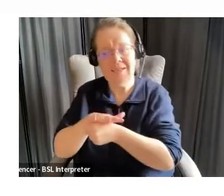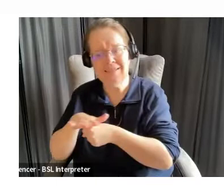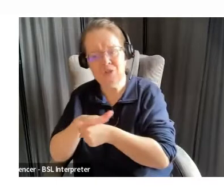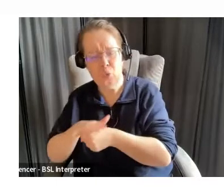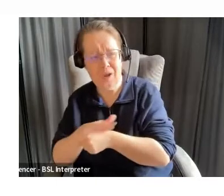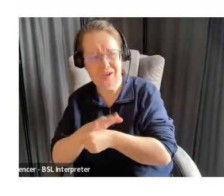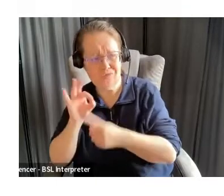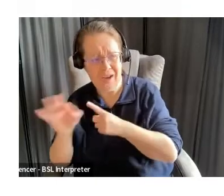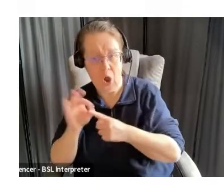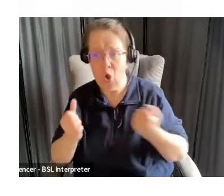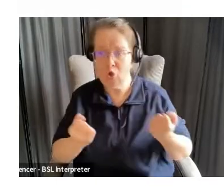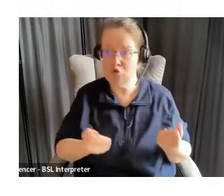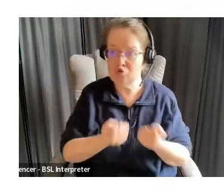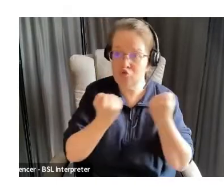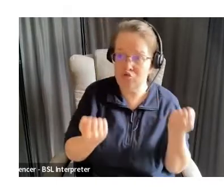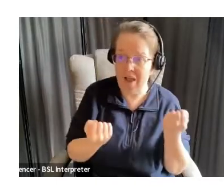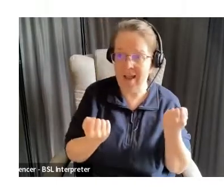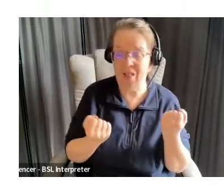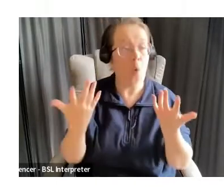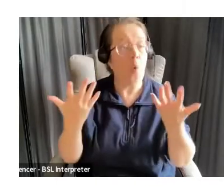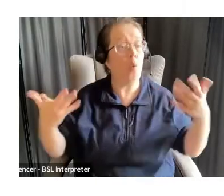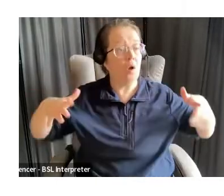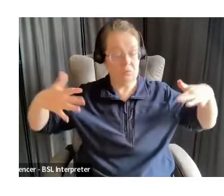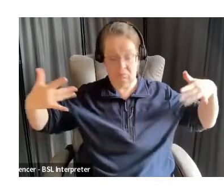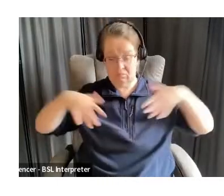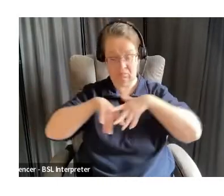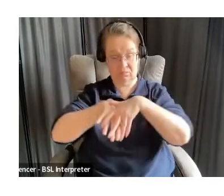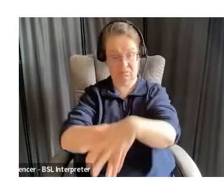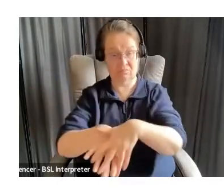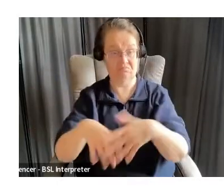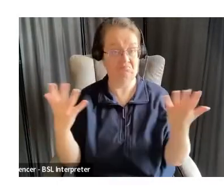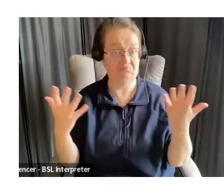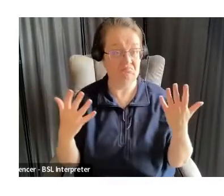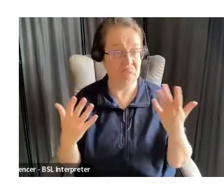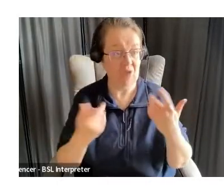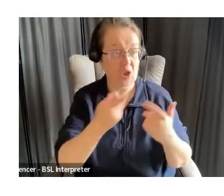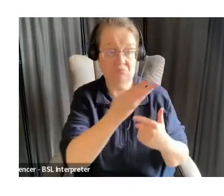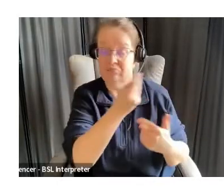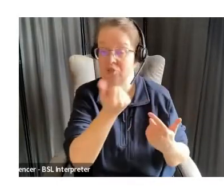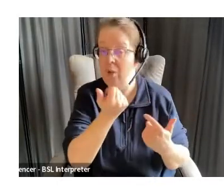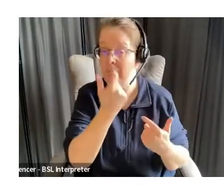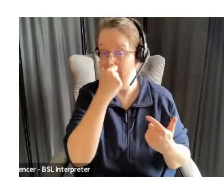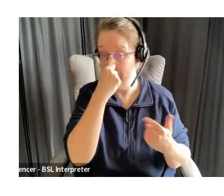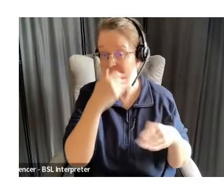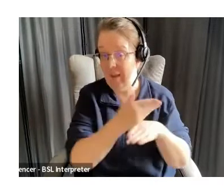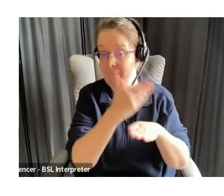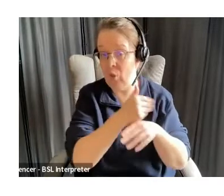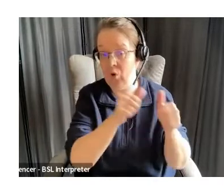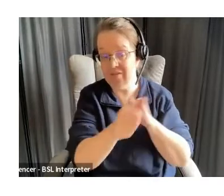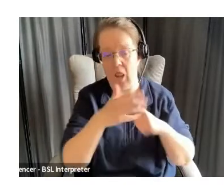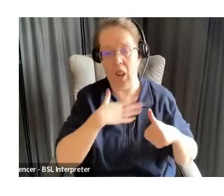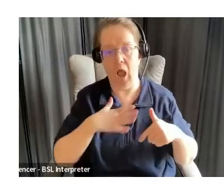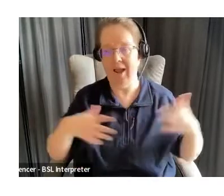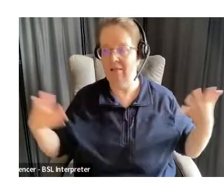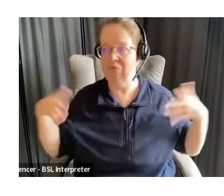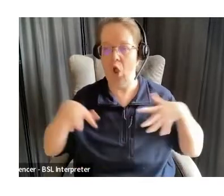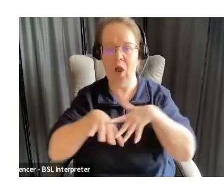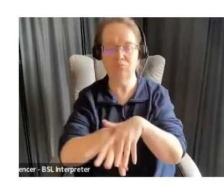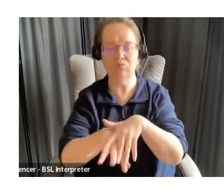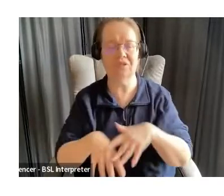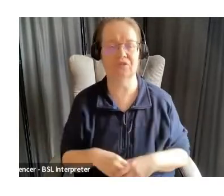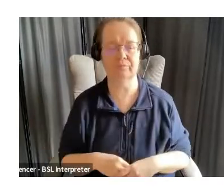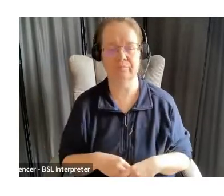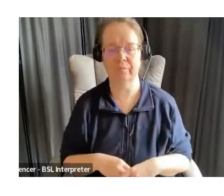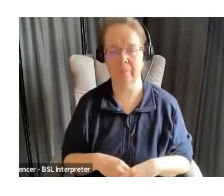based interview. Perhaps it's a hybrid, because some employers do often go down the hybrid way of interviewing. So I want to ask for